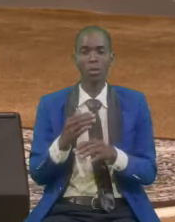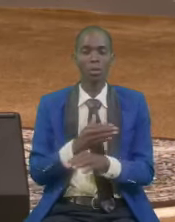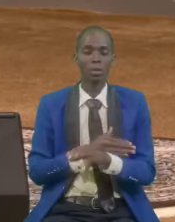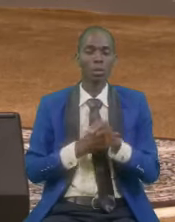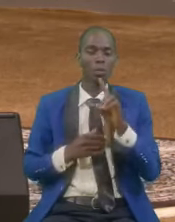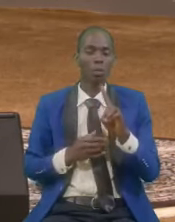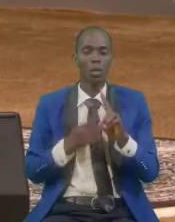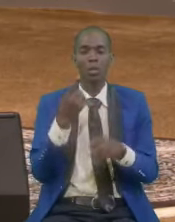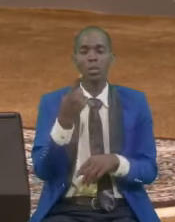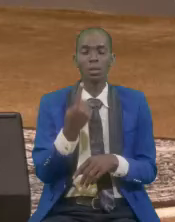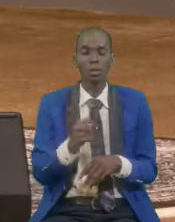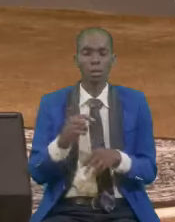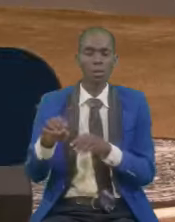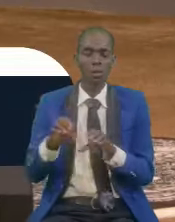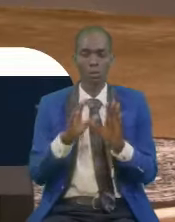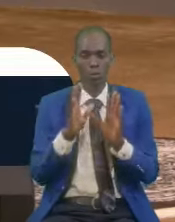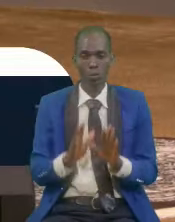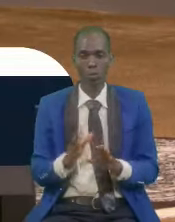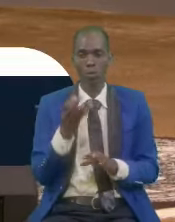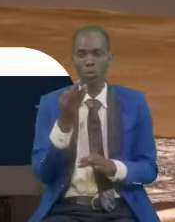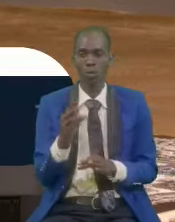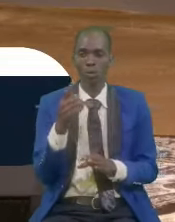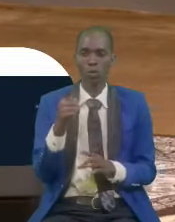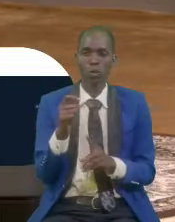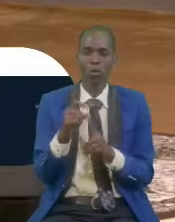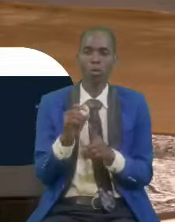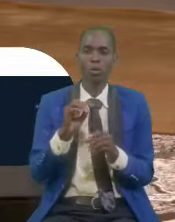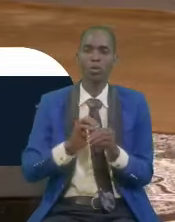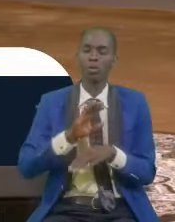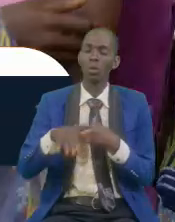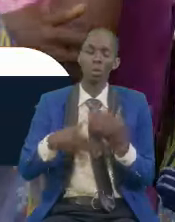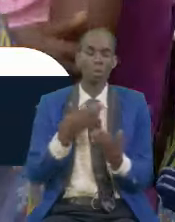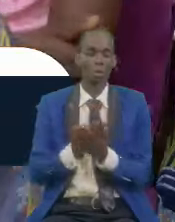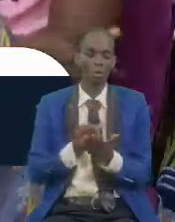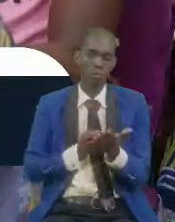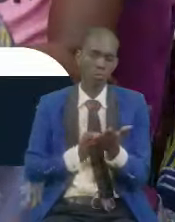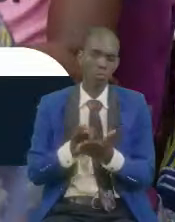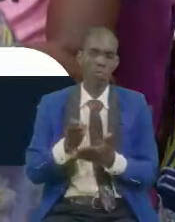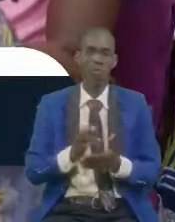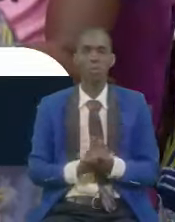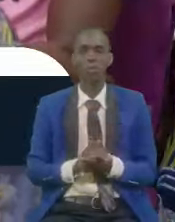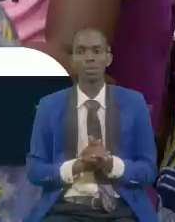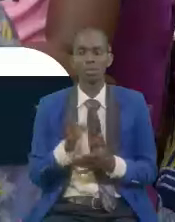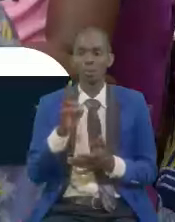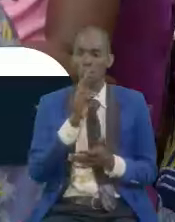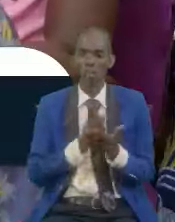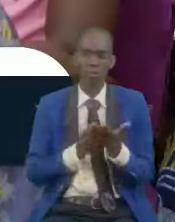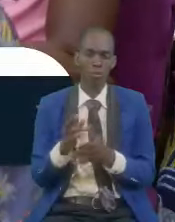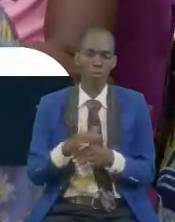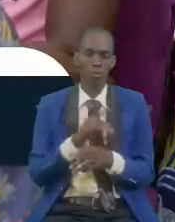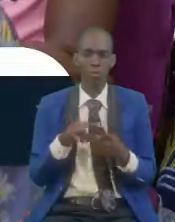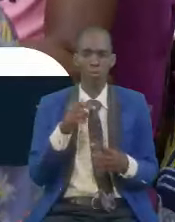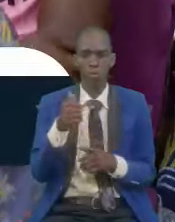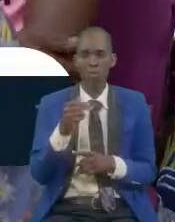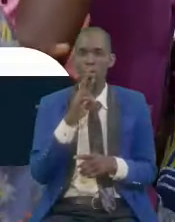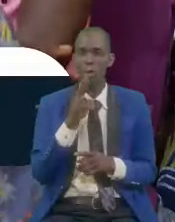the doers of the word in all sincerity. They're sincere, they're